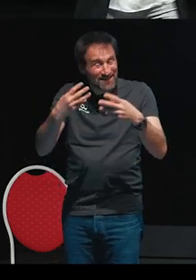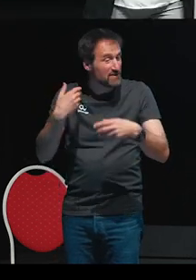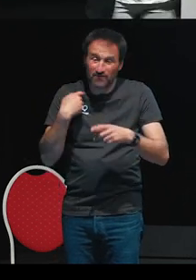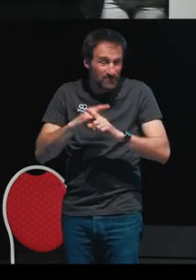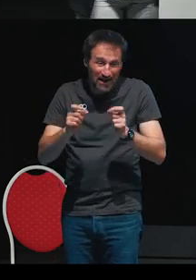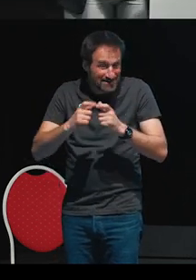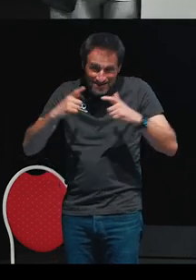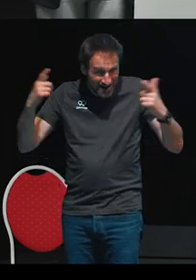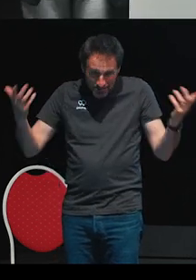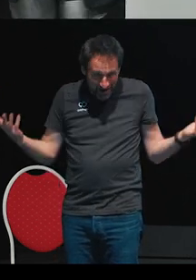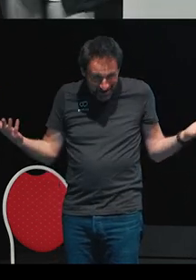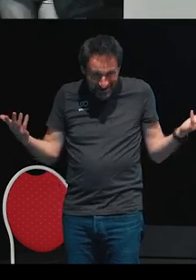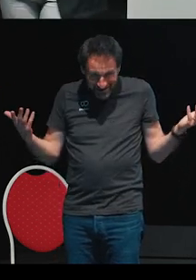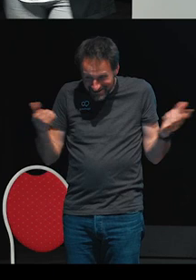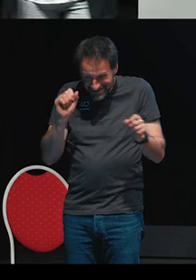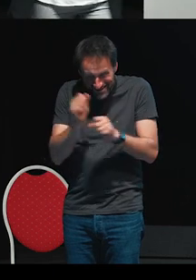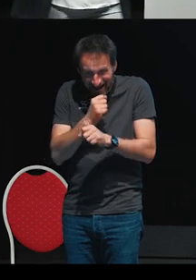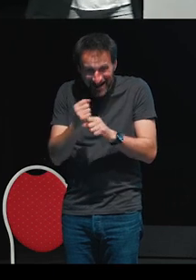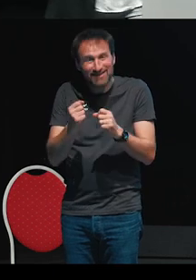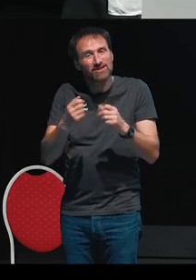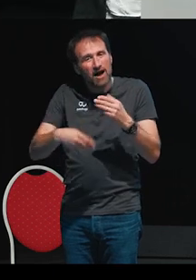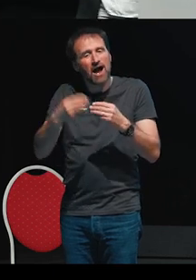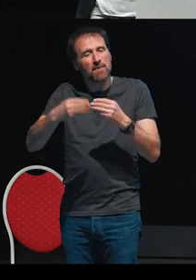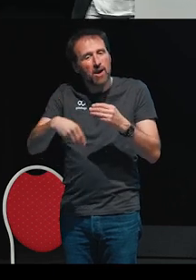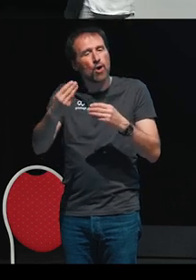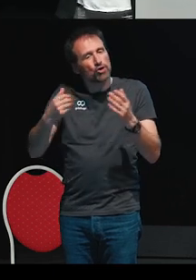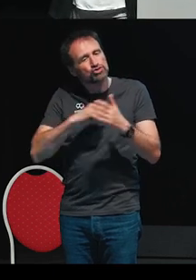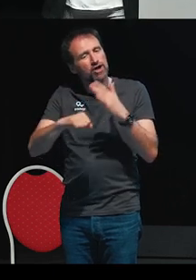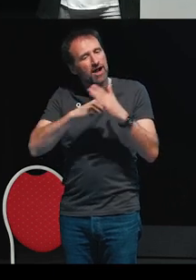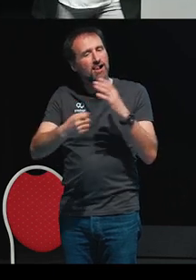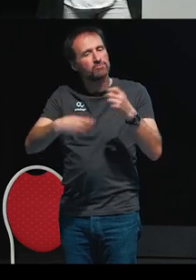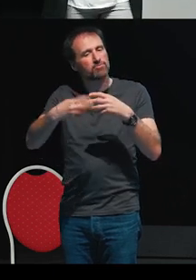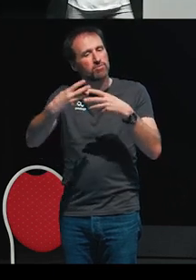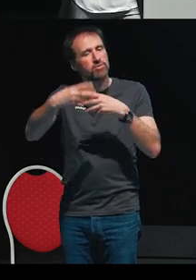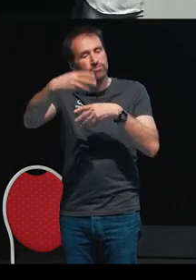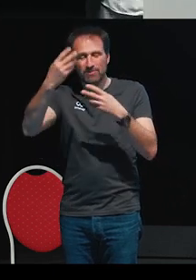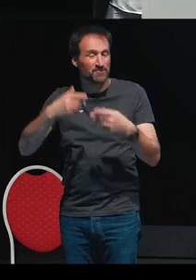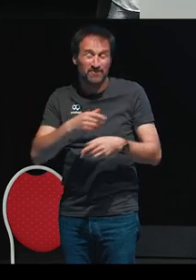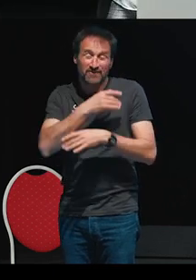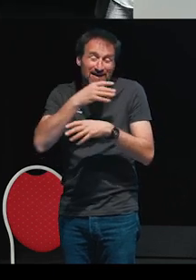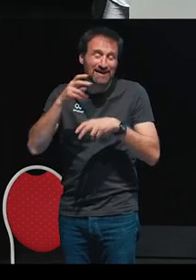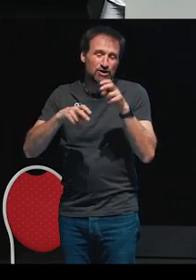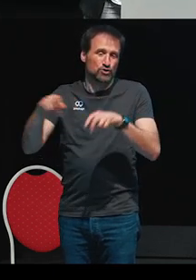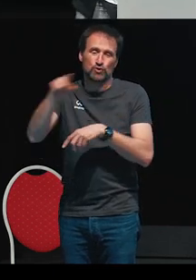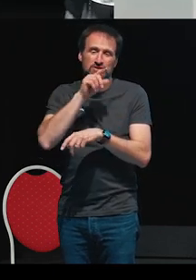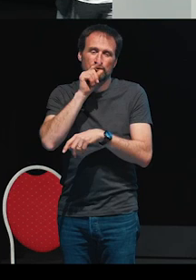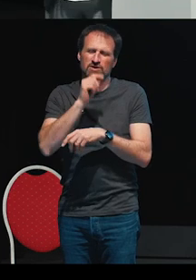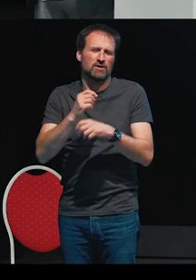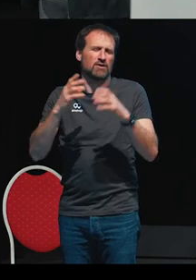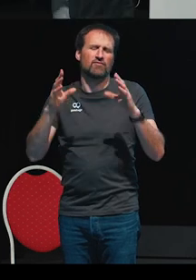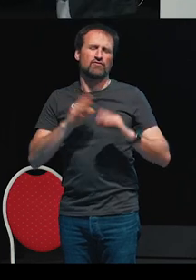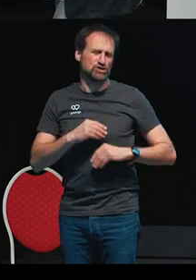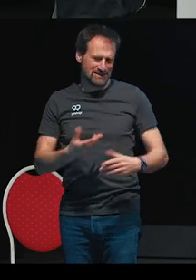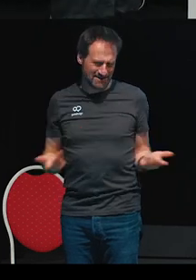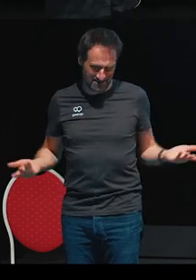was not really uploaded really fast. So a lot of users were frustrated.